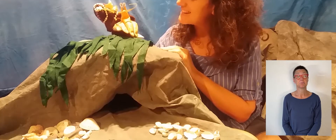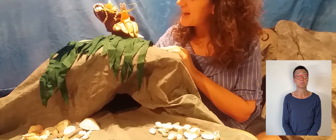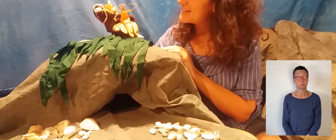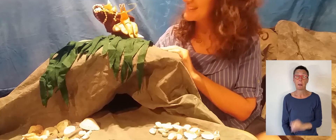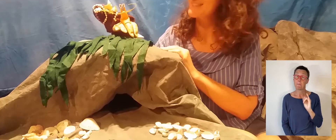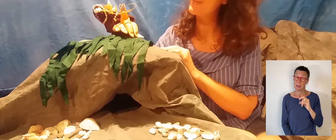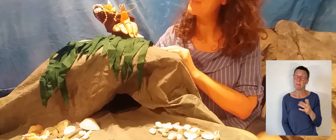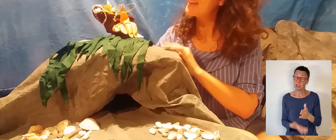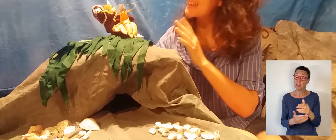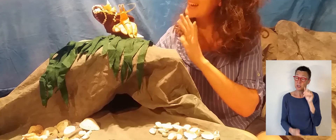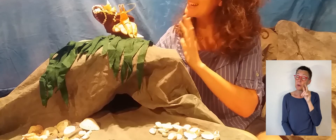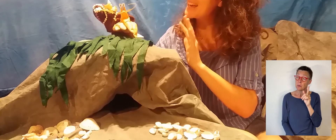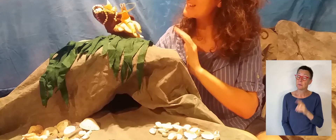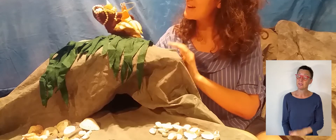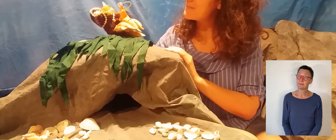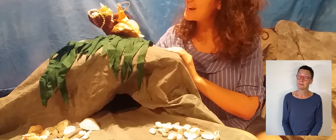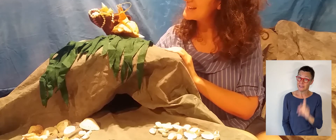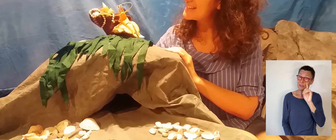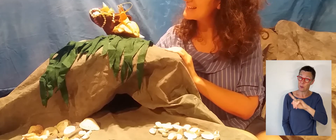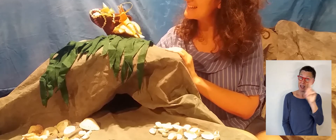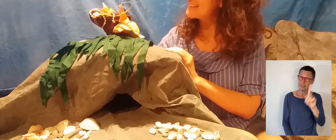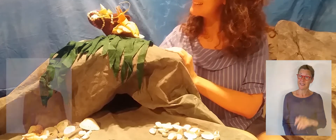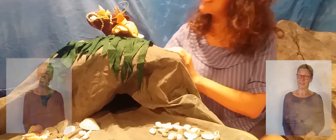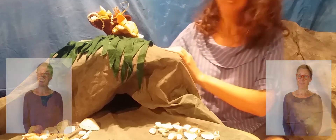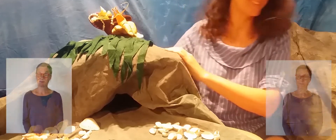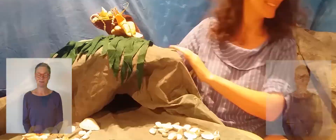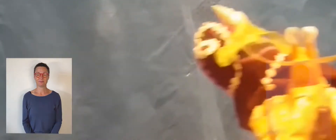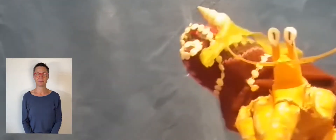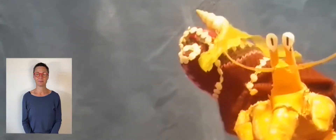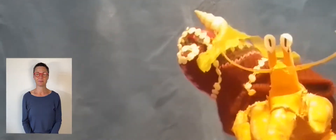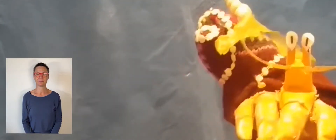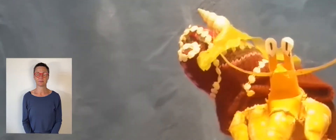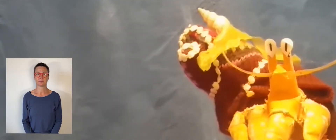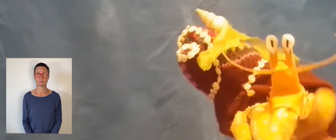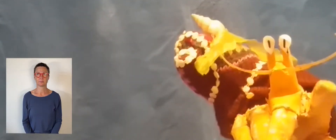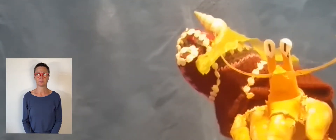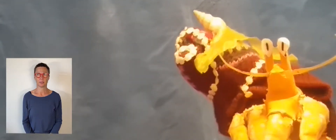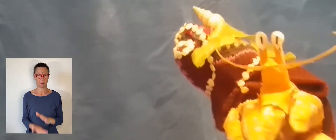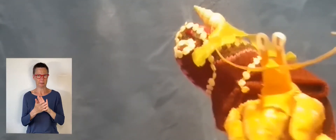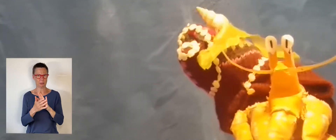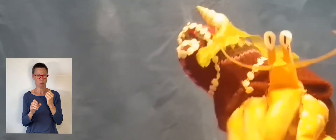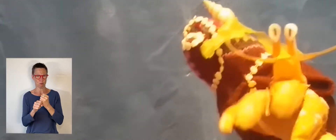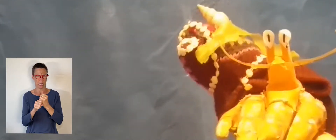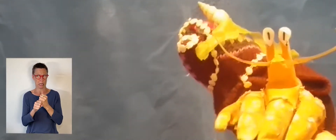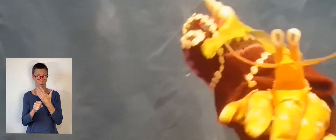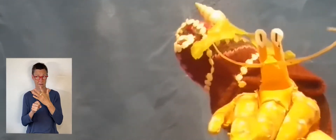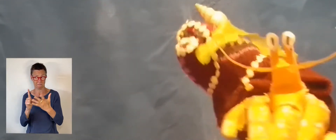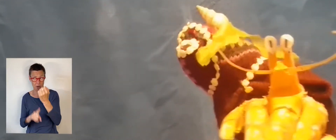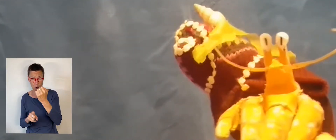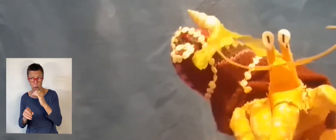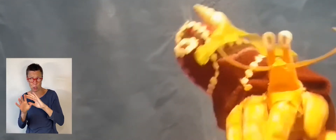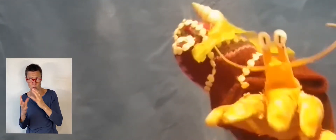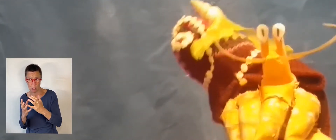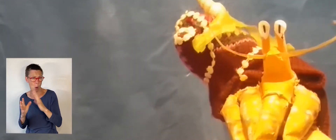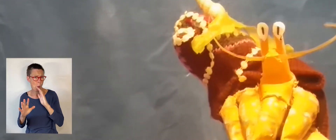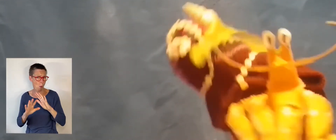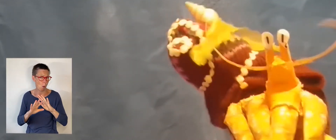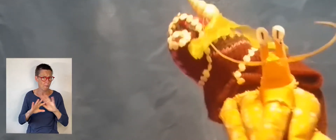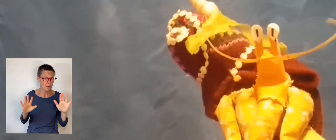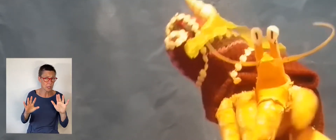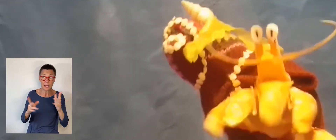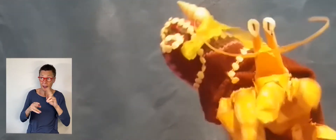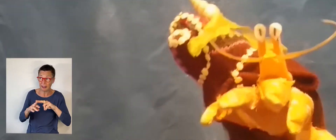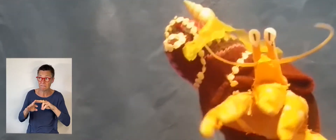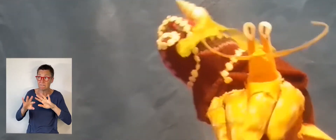Maybe she does. Catch you later, Emrys. So does that mean she's found a shell or she hasn't found a shell? Because